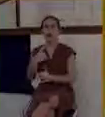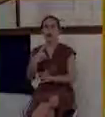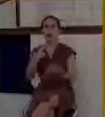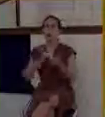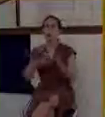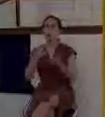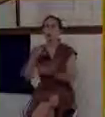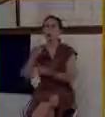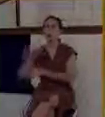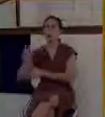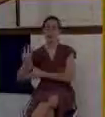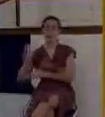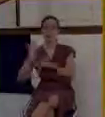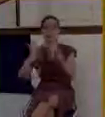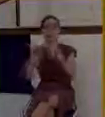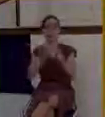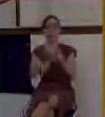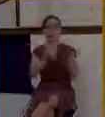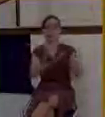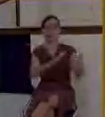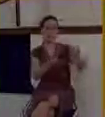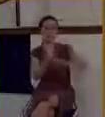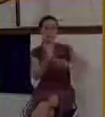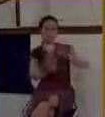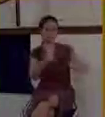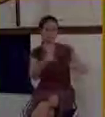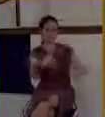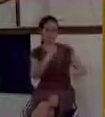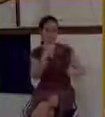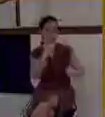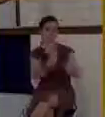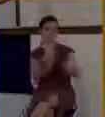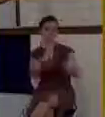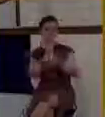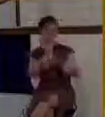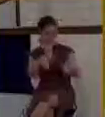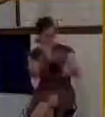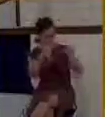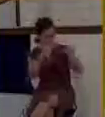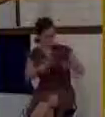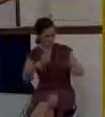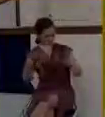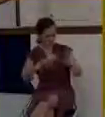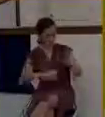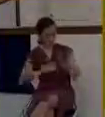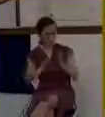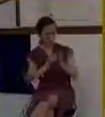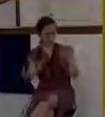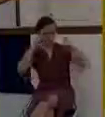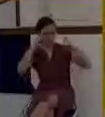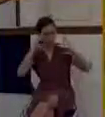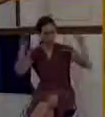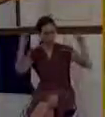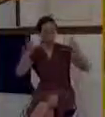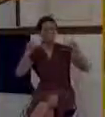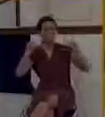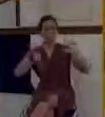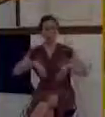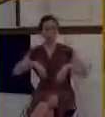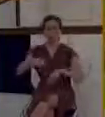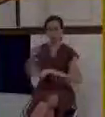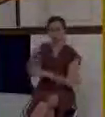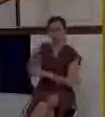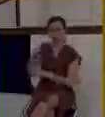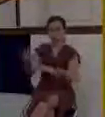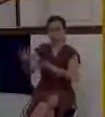as touching the dead, that they rise not. Have you not read in the book of Moses how that in the bush God spake unto him, saying, I am the God of Abraham and the